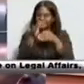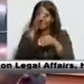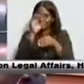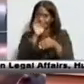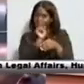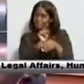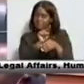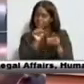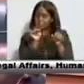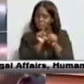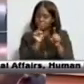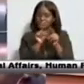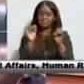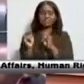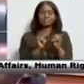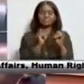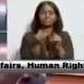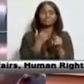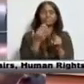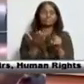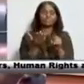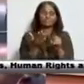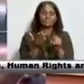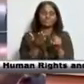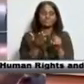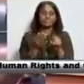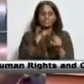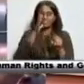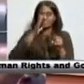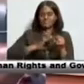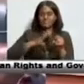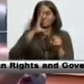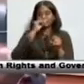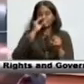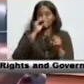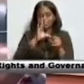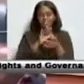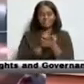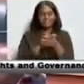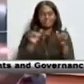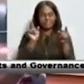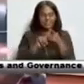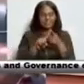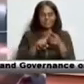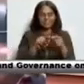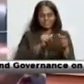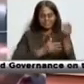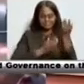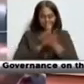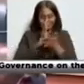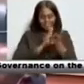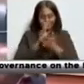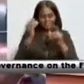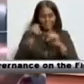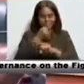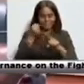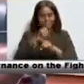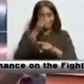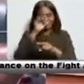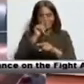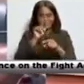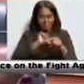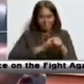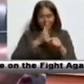corruption is implemented. Madam Speaker, to properly fight corruption,